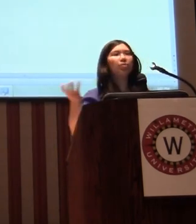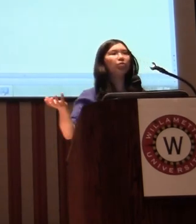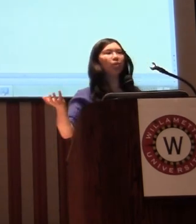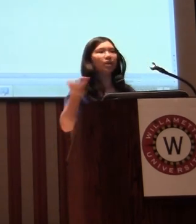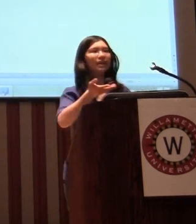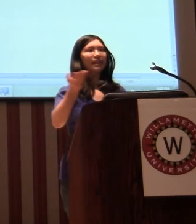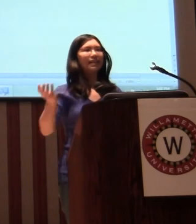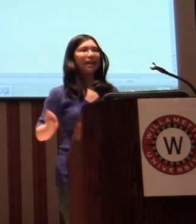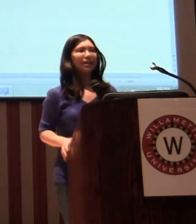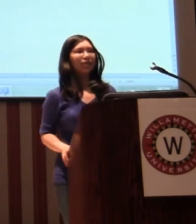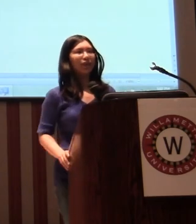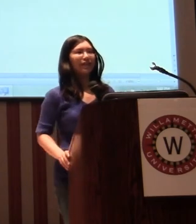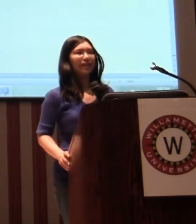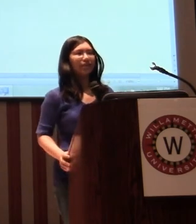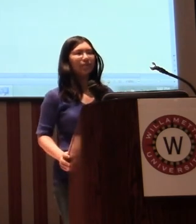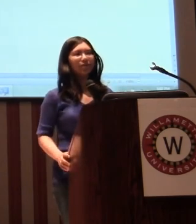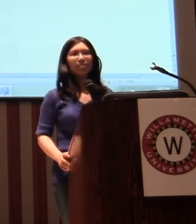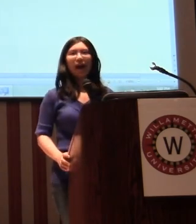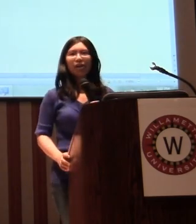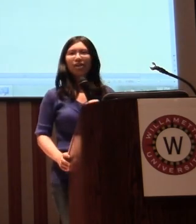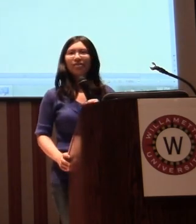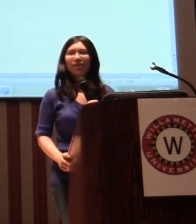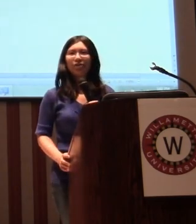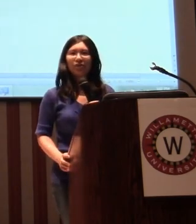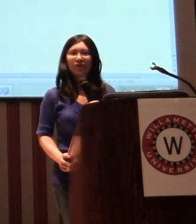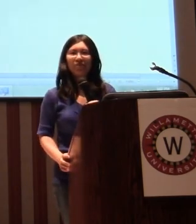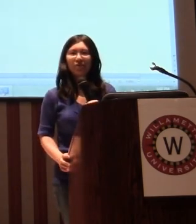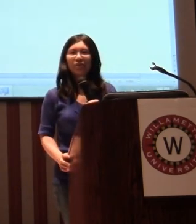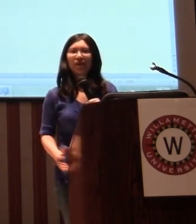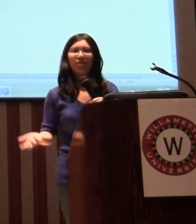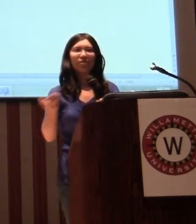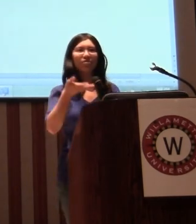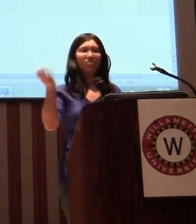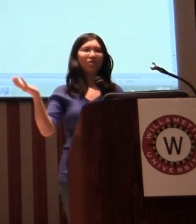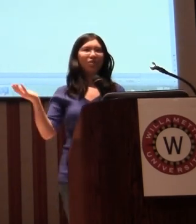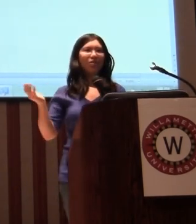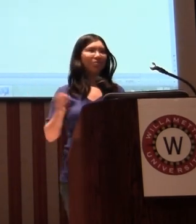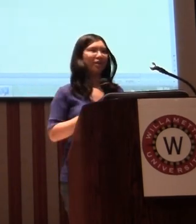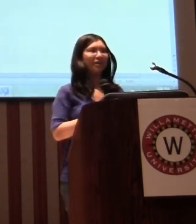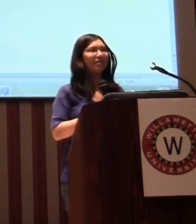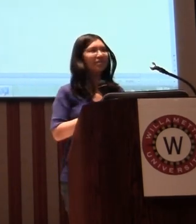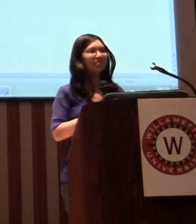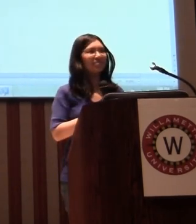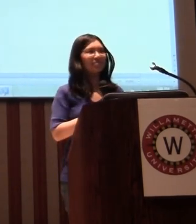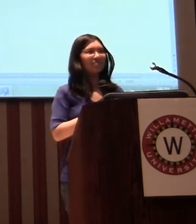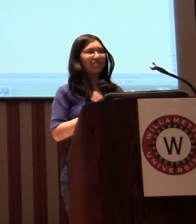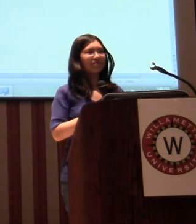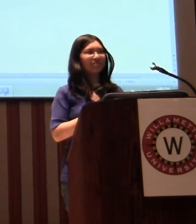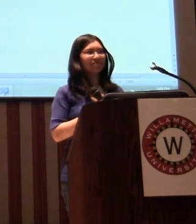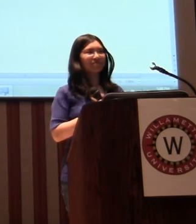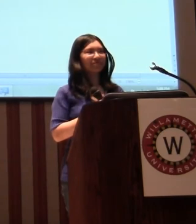good descriptive words, I'd like to ask for your ideas. What are some adjectives that could describe this treehouse? Just throw out some adjectives.